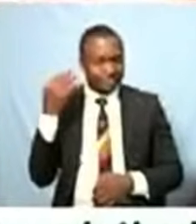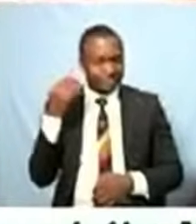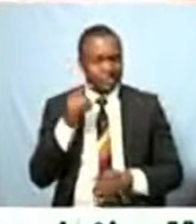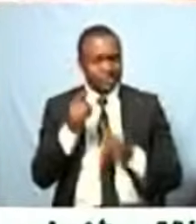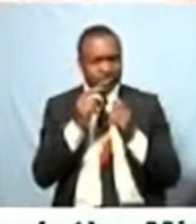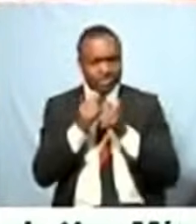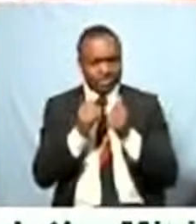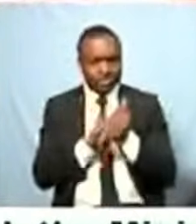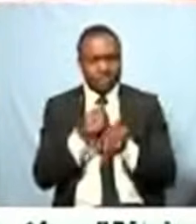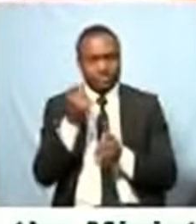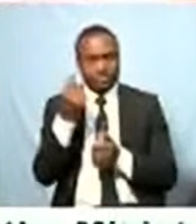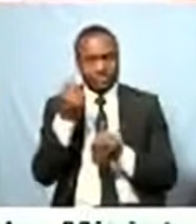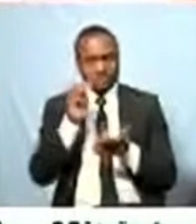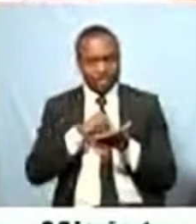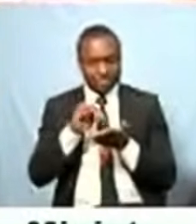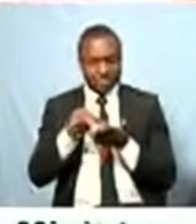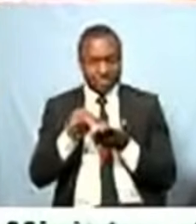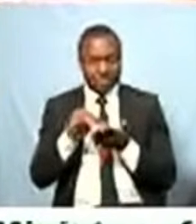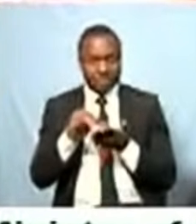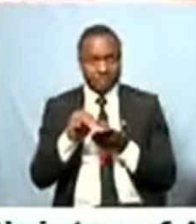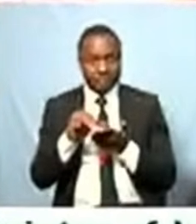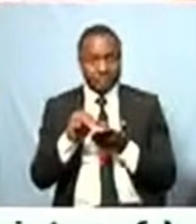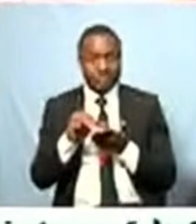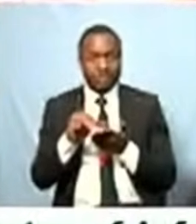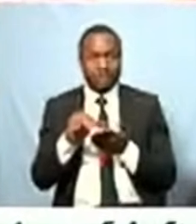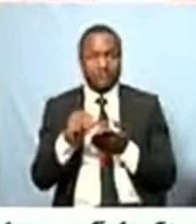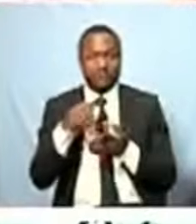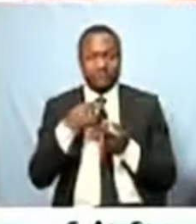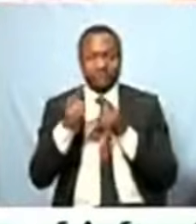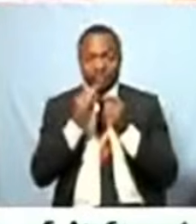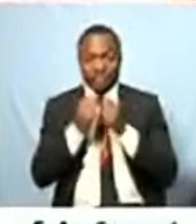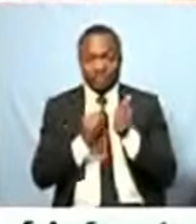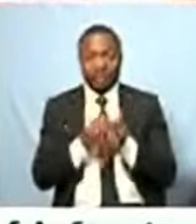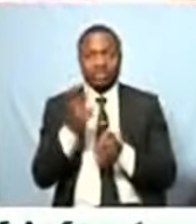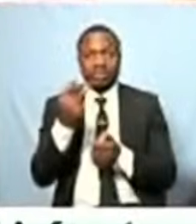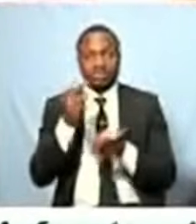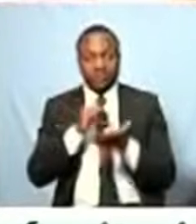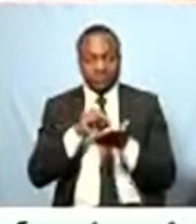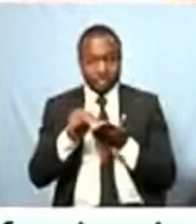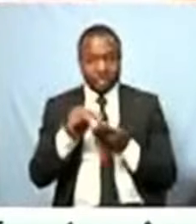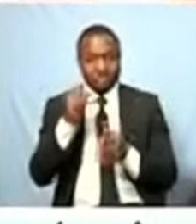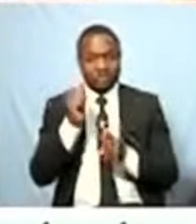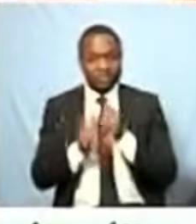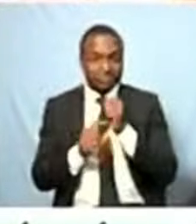about the 11 million. I haven't talked about the 11 million. I've talked about 13 million that was